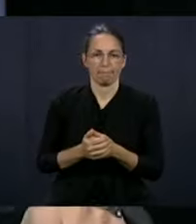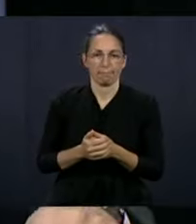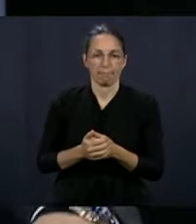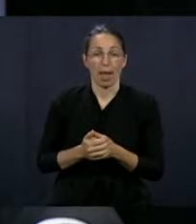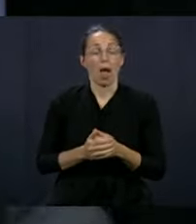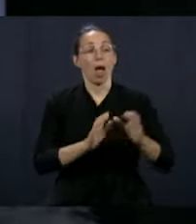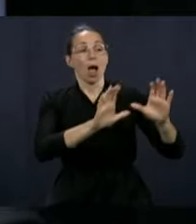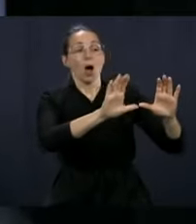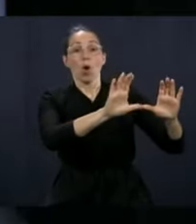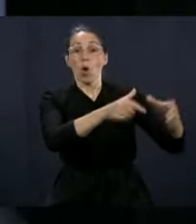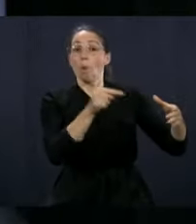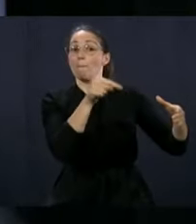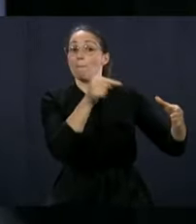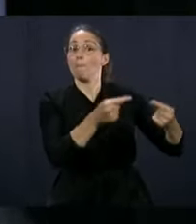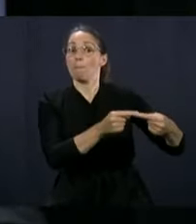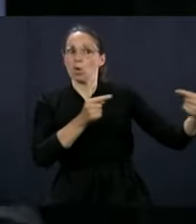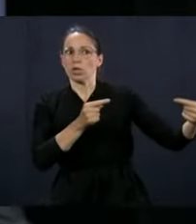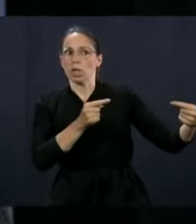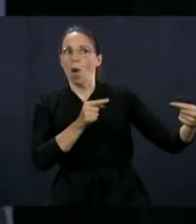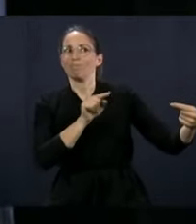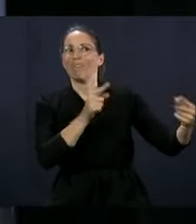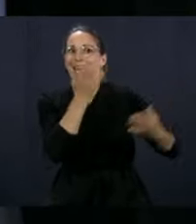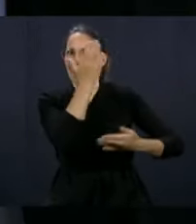the opposition is concerned.